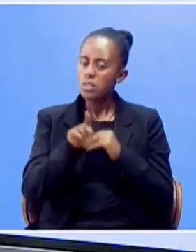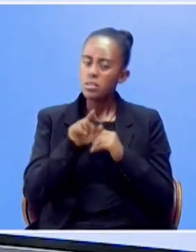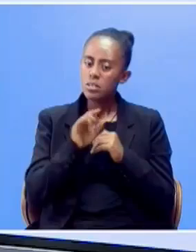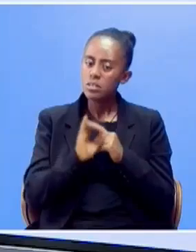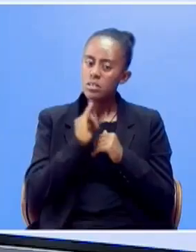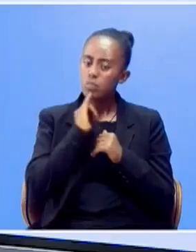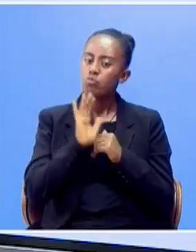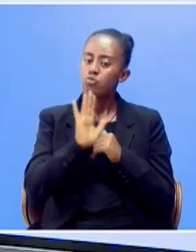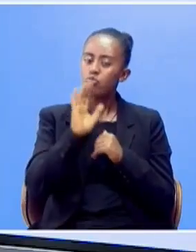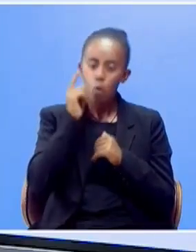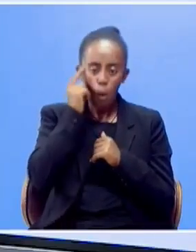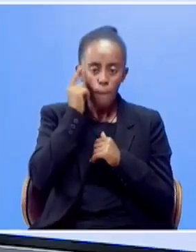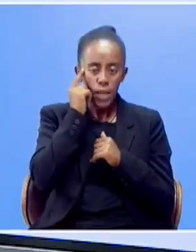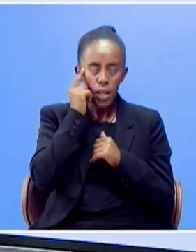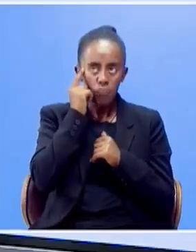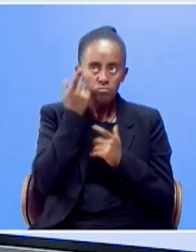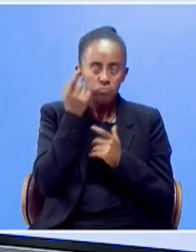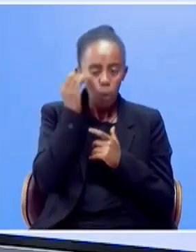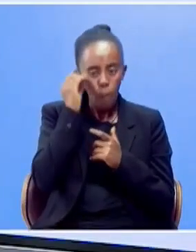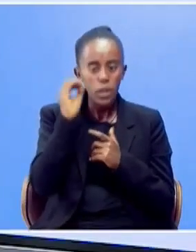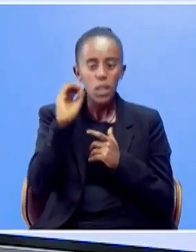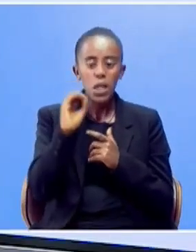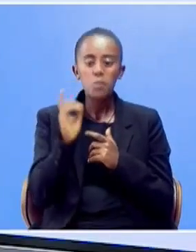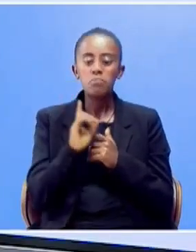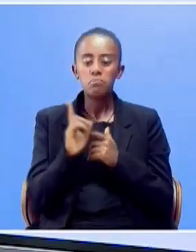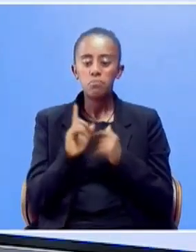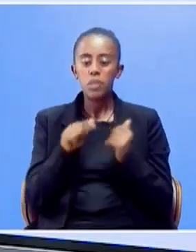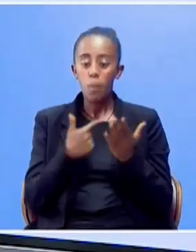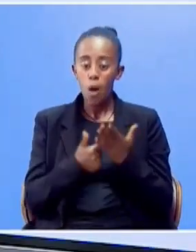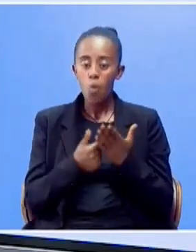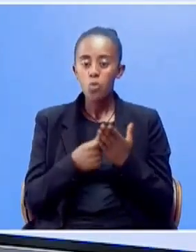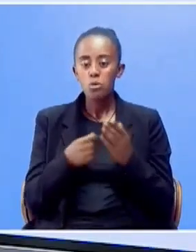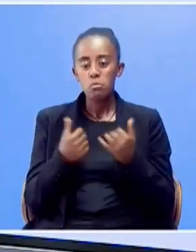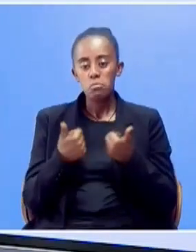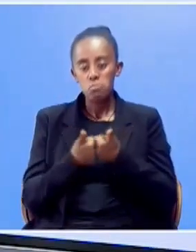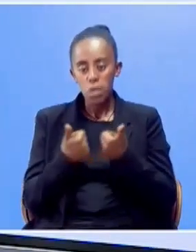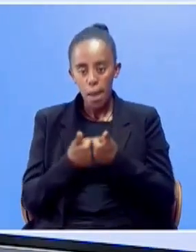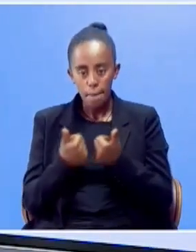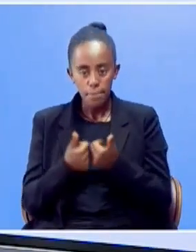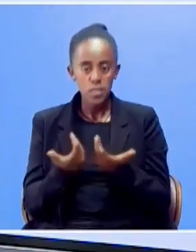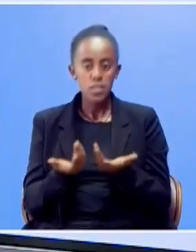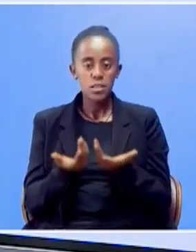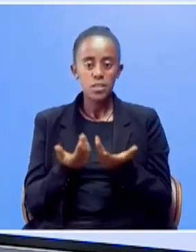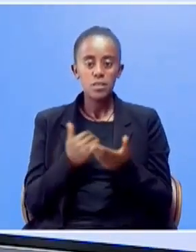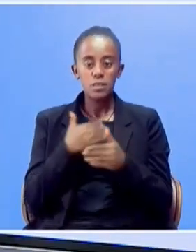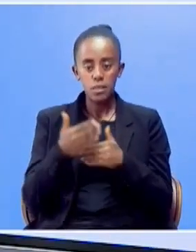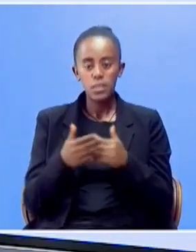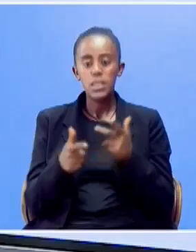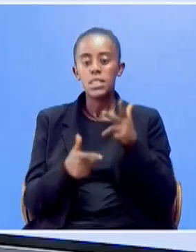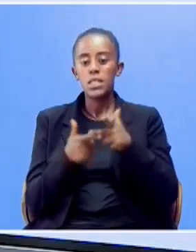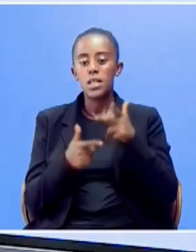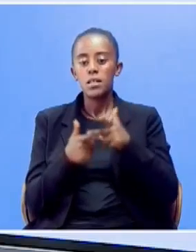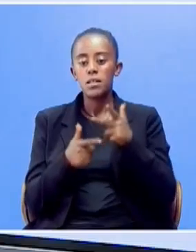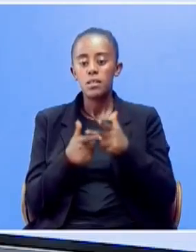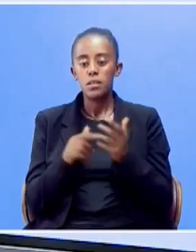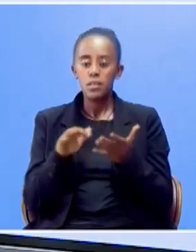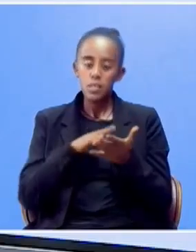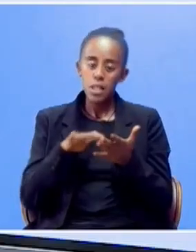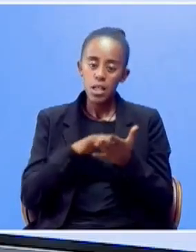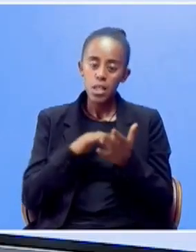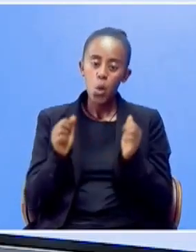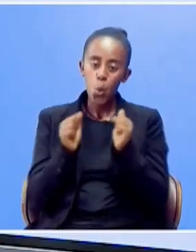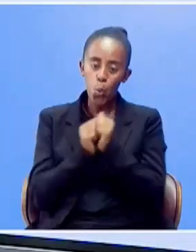opinion about playing video games? In different ways, all right? Let's come up to the third one, studying with